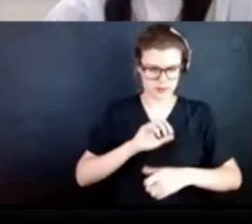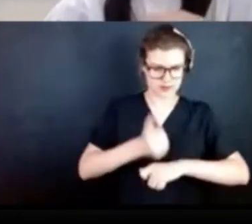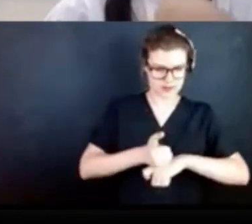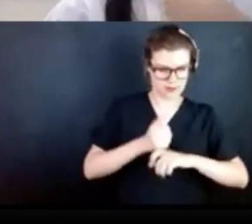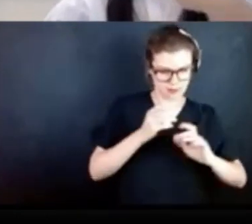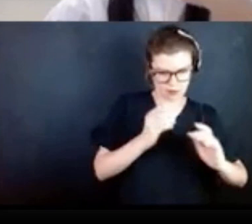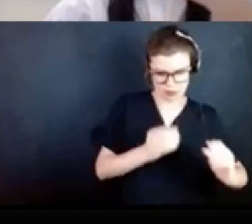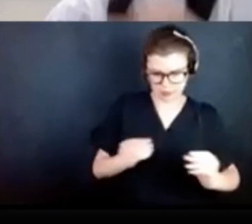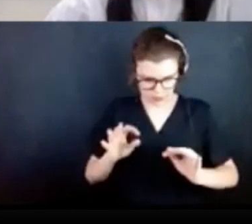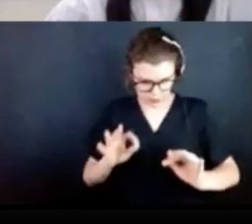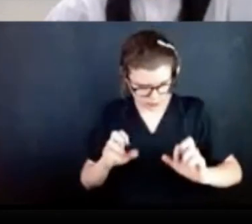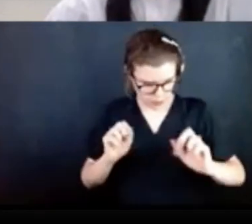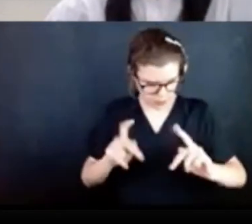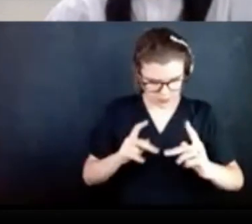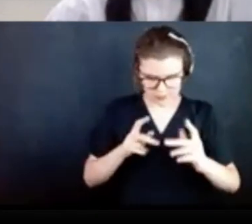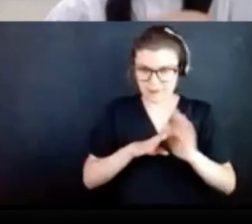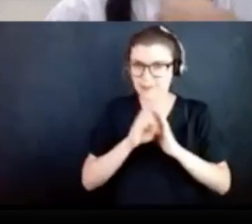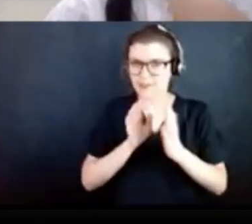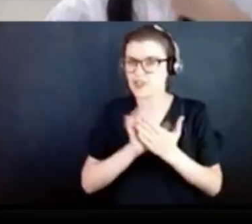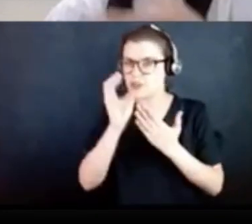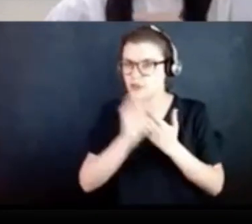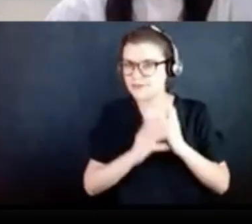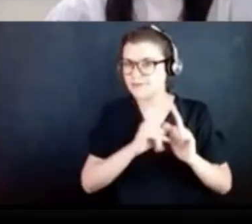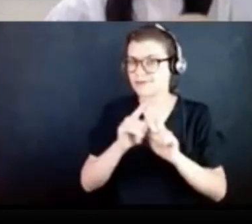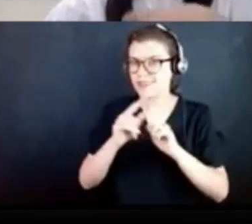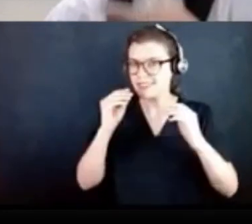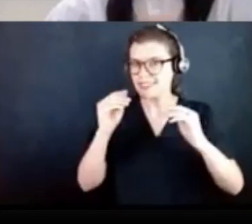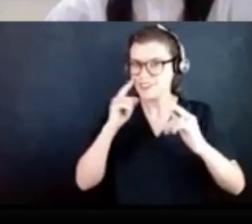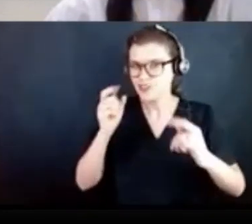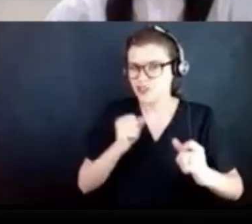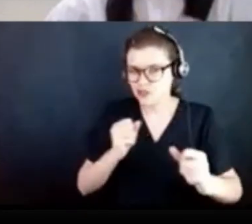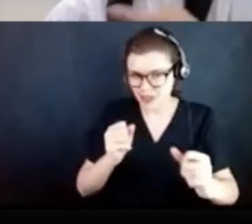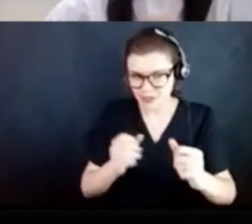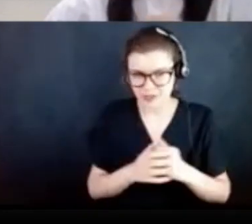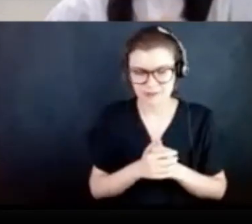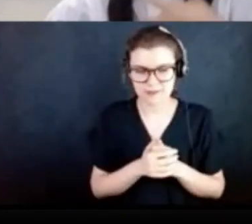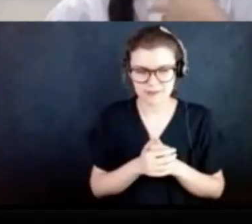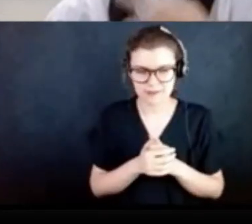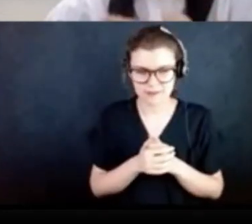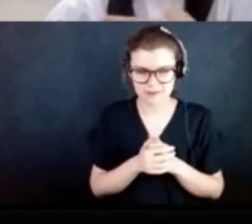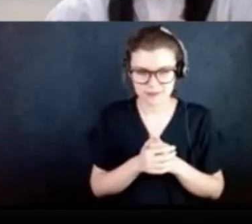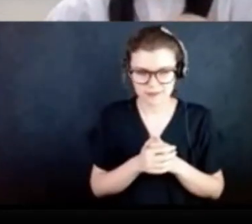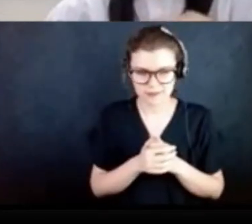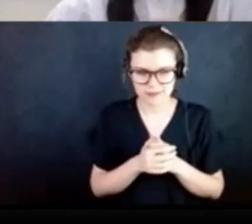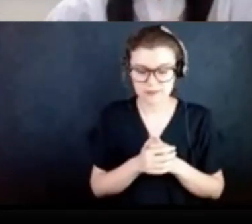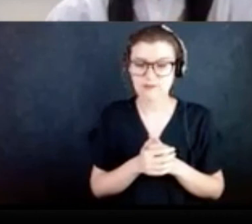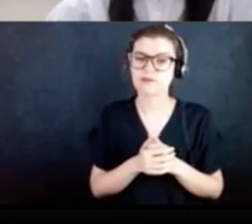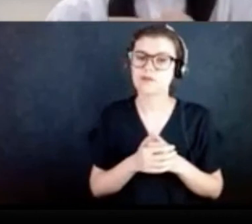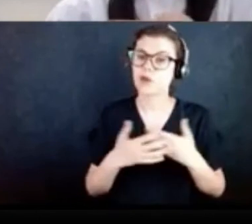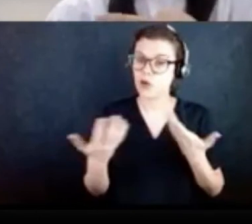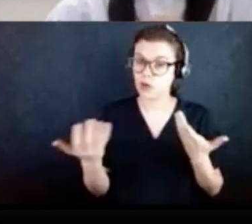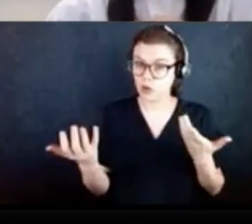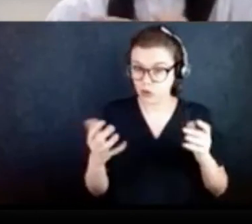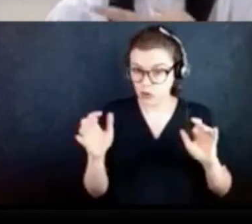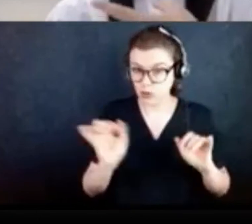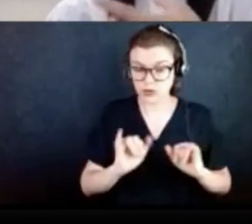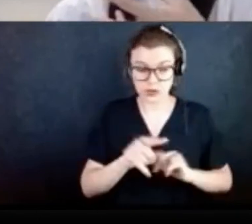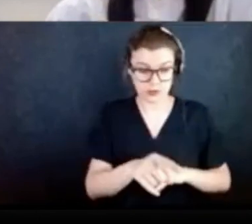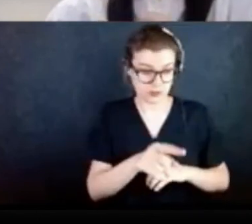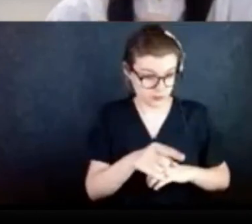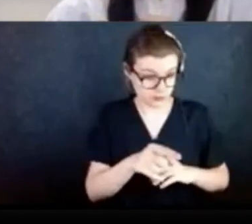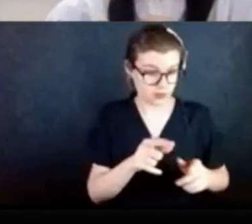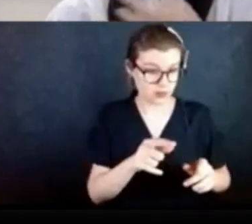curriculum, and teaching strategies, as well as automatic scoring of student-generated text as a part of a complex